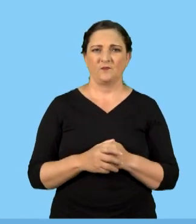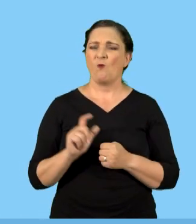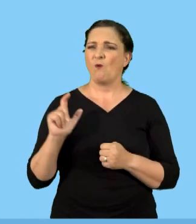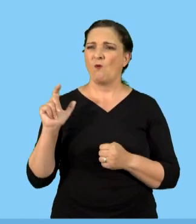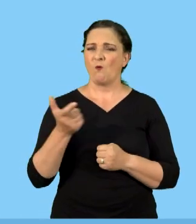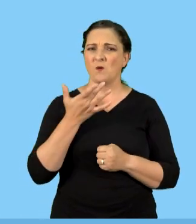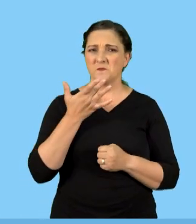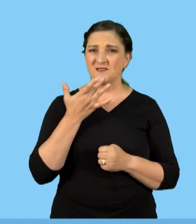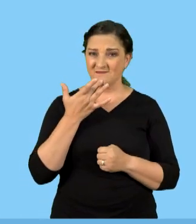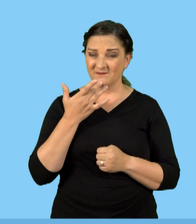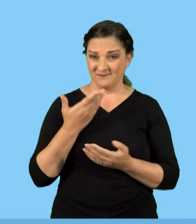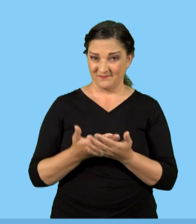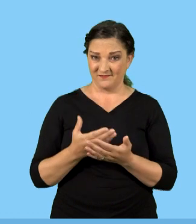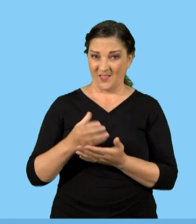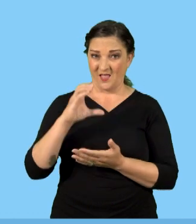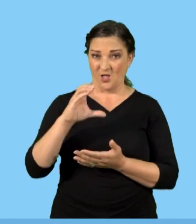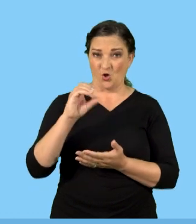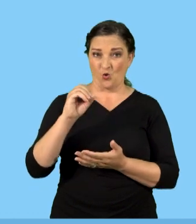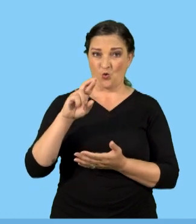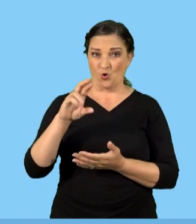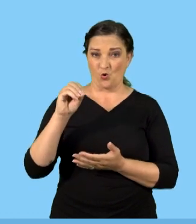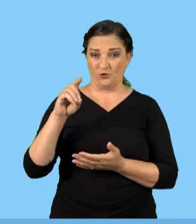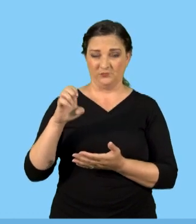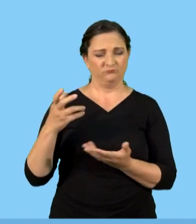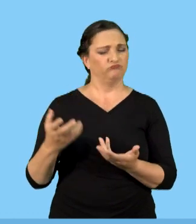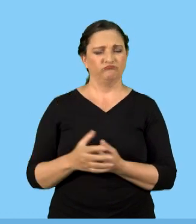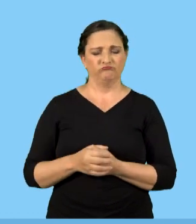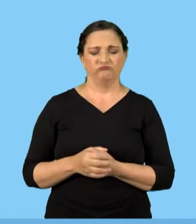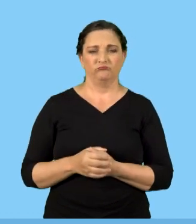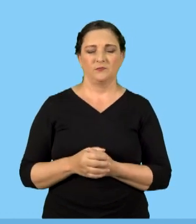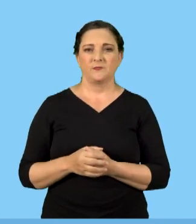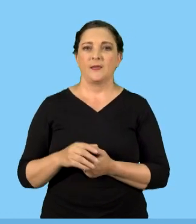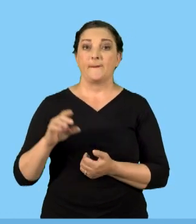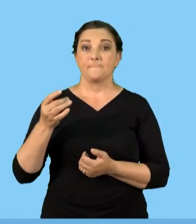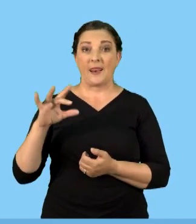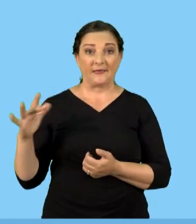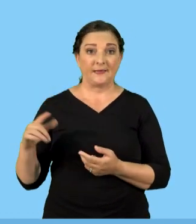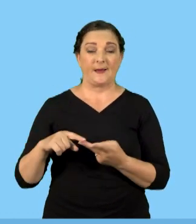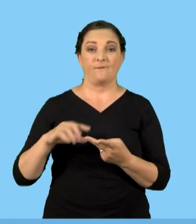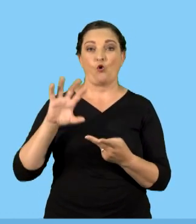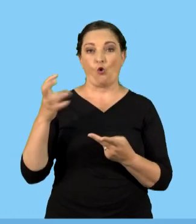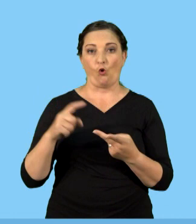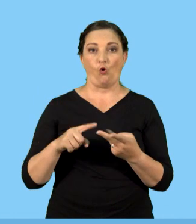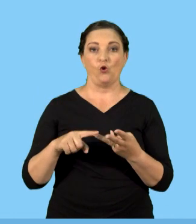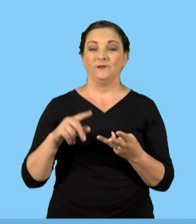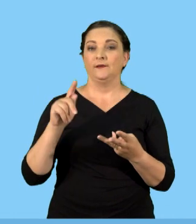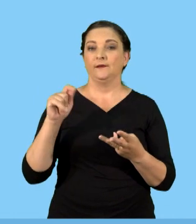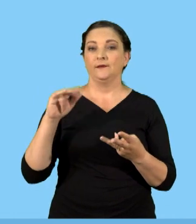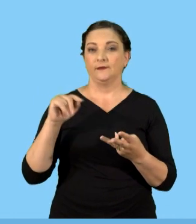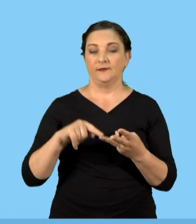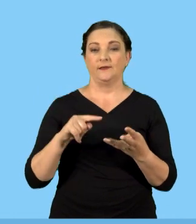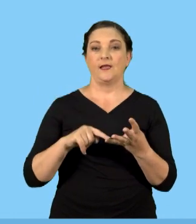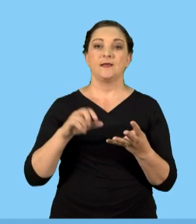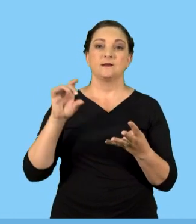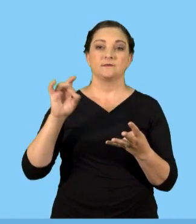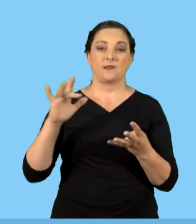four, not all metals can corrode. So the metals that cannot corrode are as follows. We have platinum, we have gold, we have